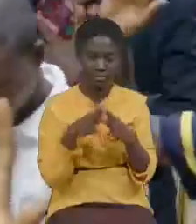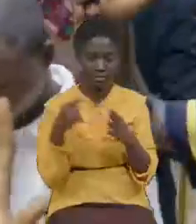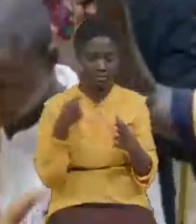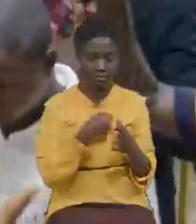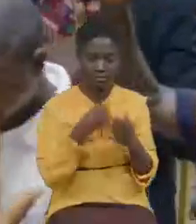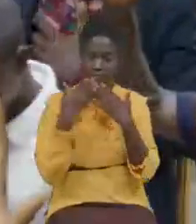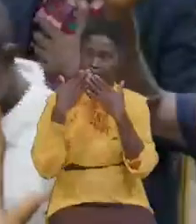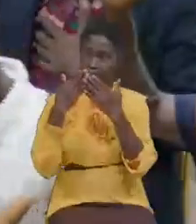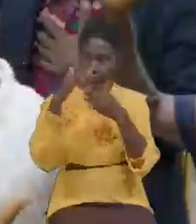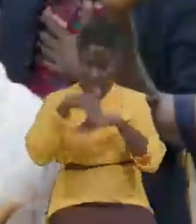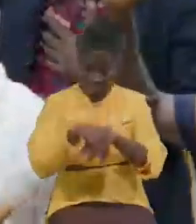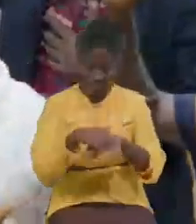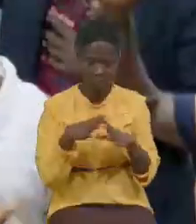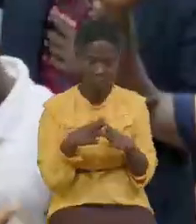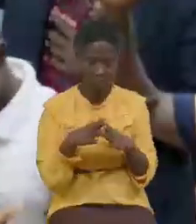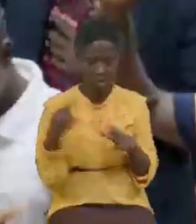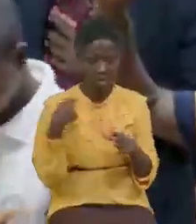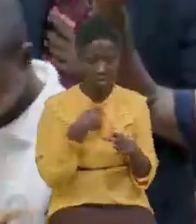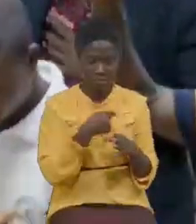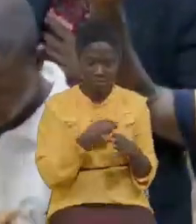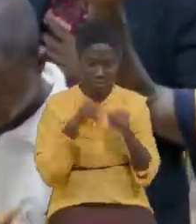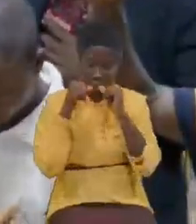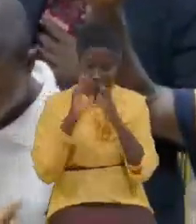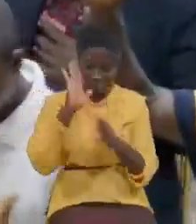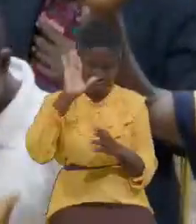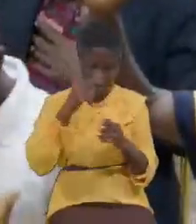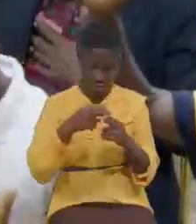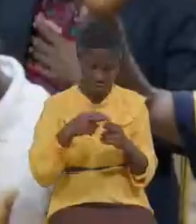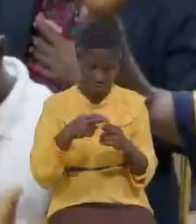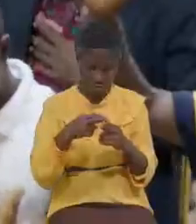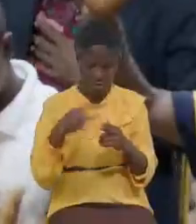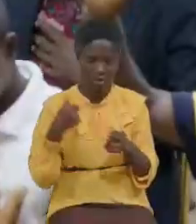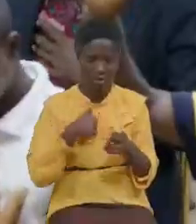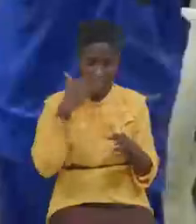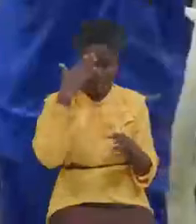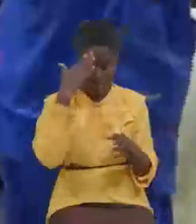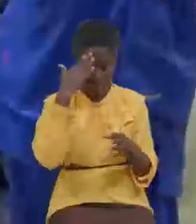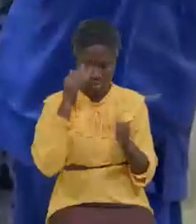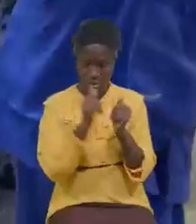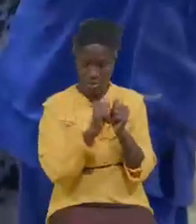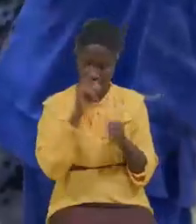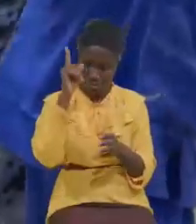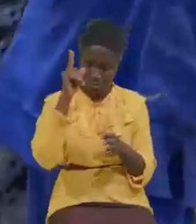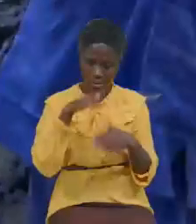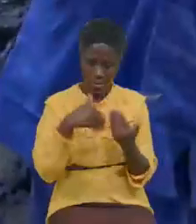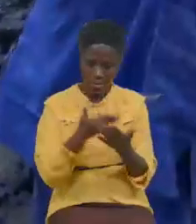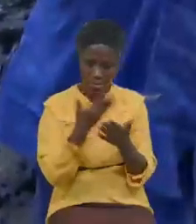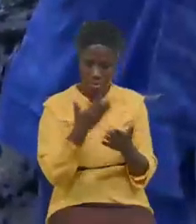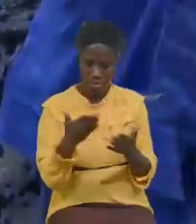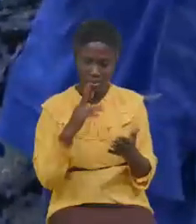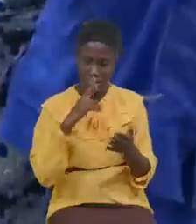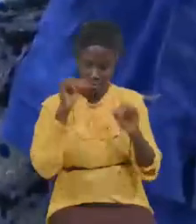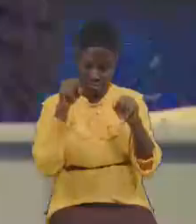you tonight. We bless your name. We know with you all things